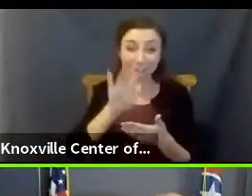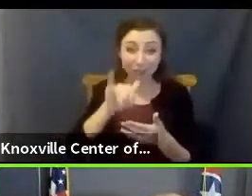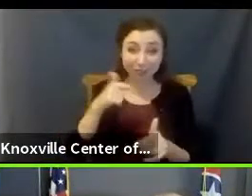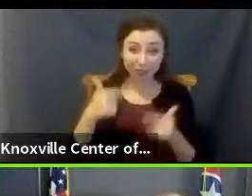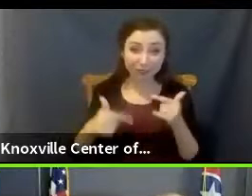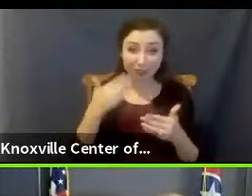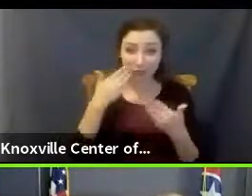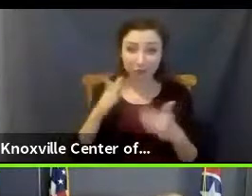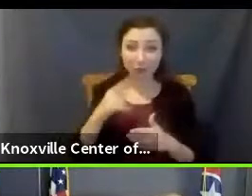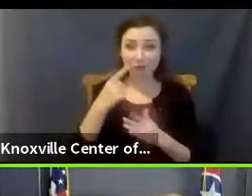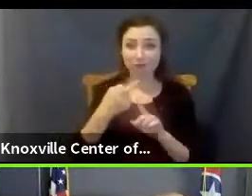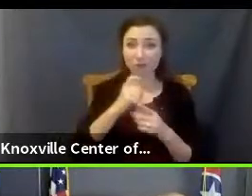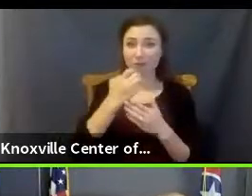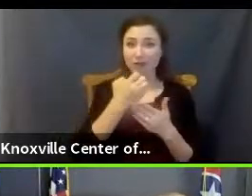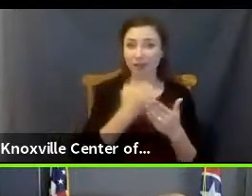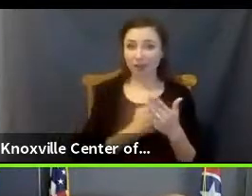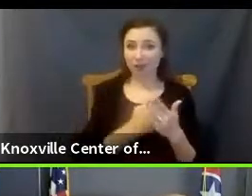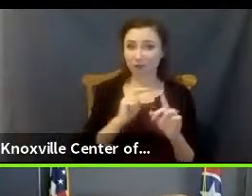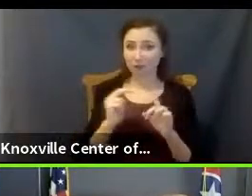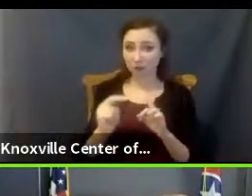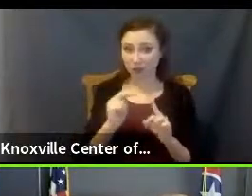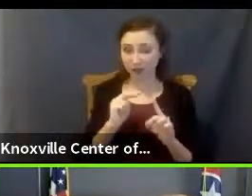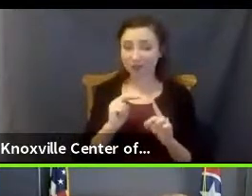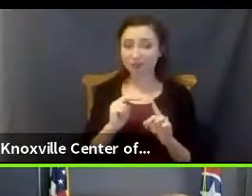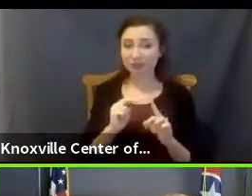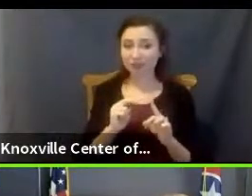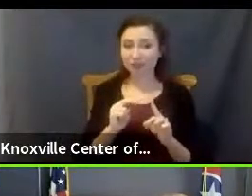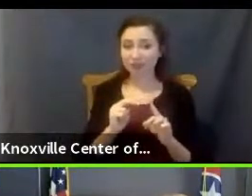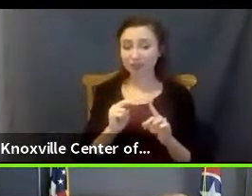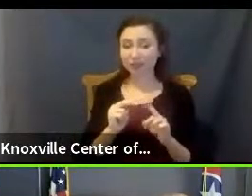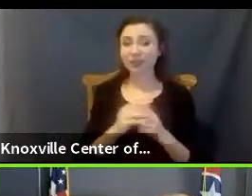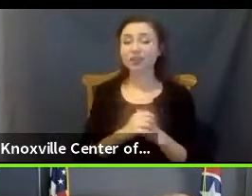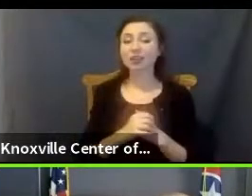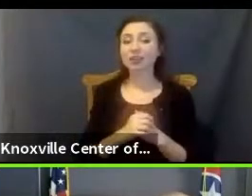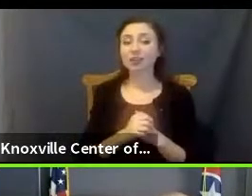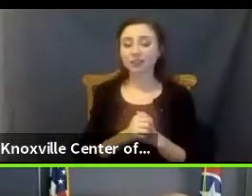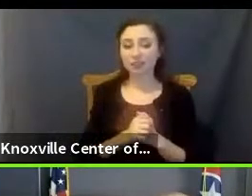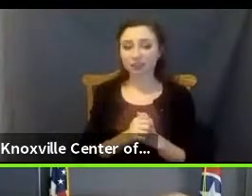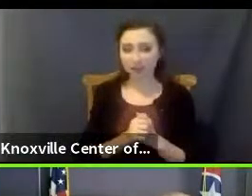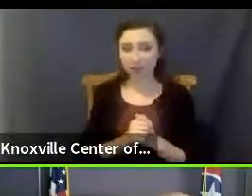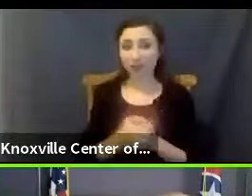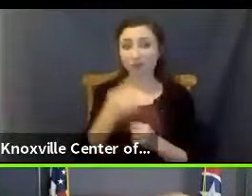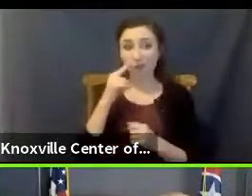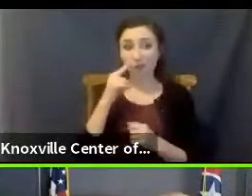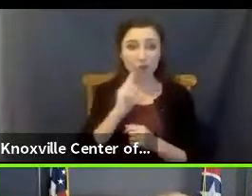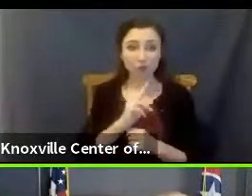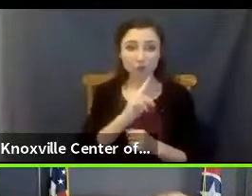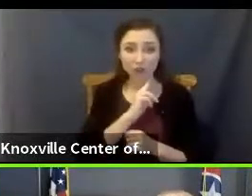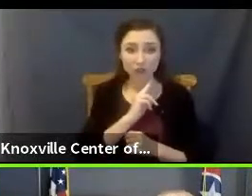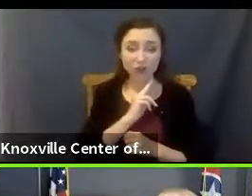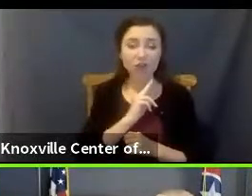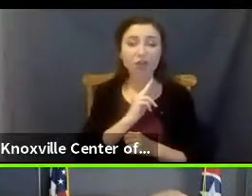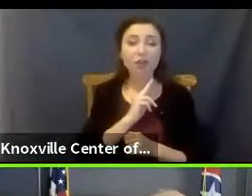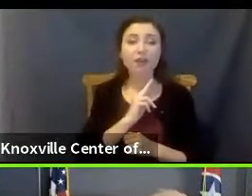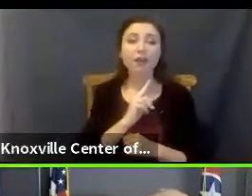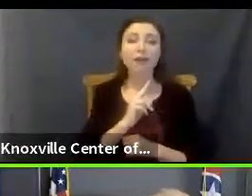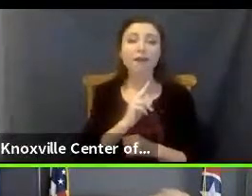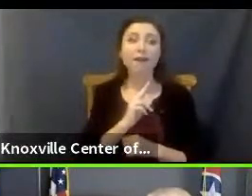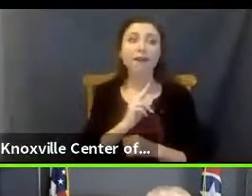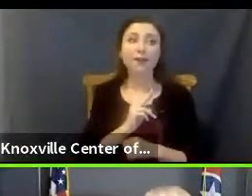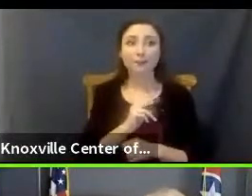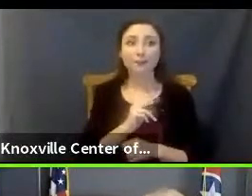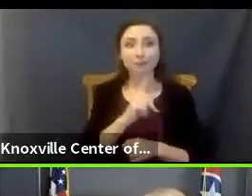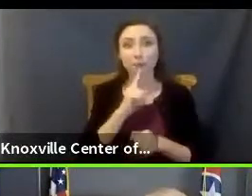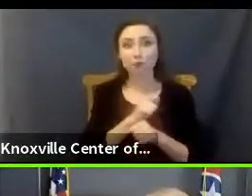from an economic standpoint, a financial standpoint, for restaurants that, you know, that are